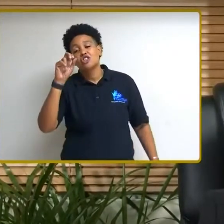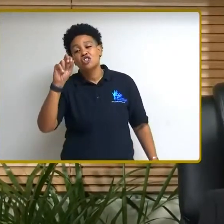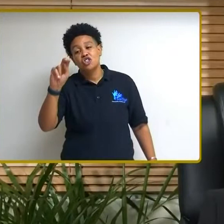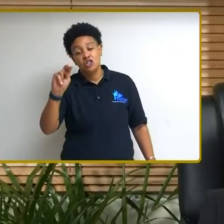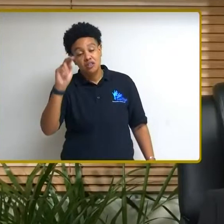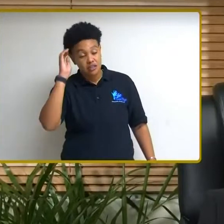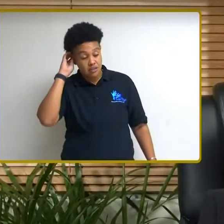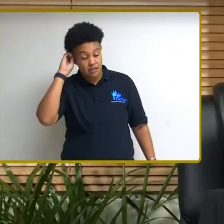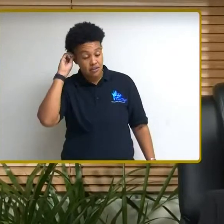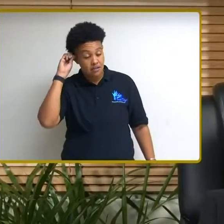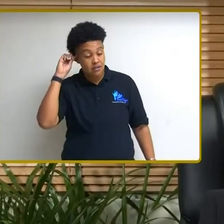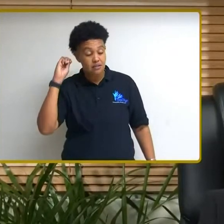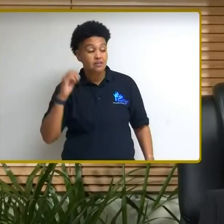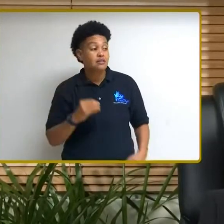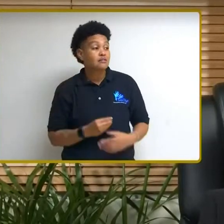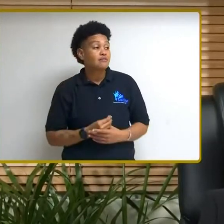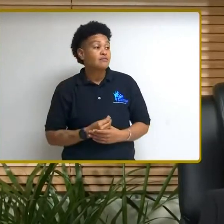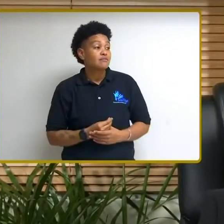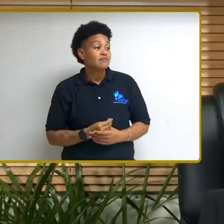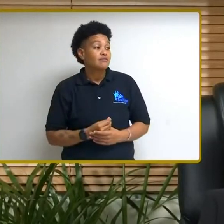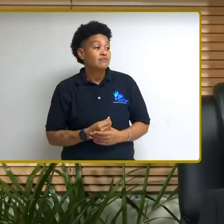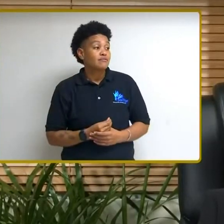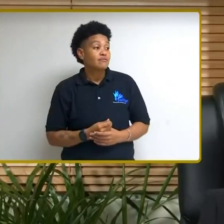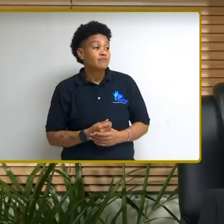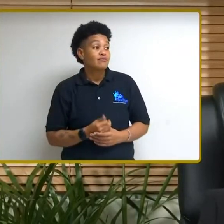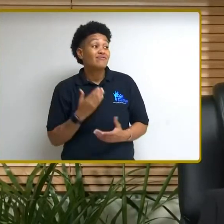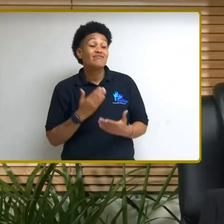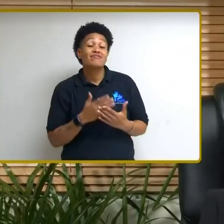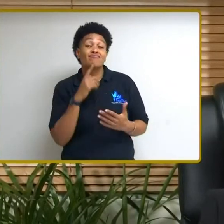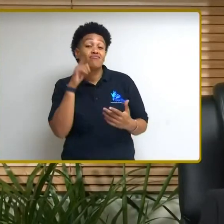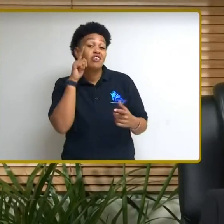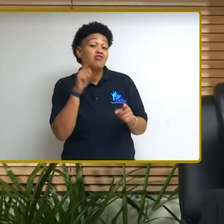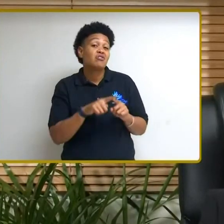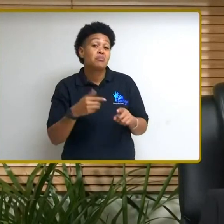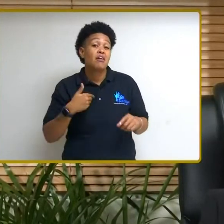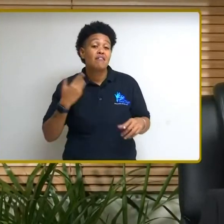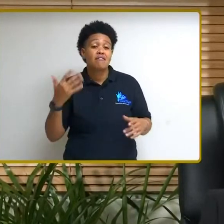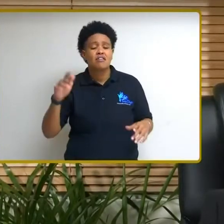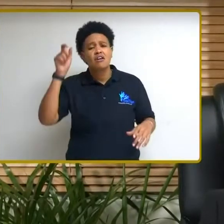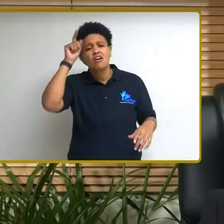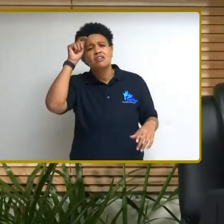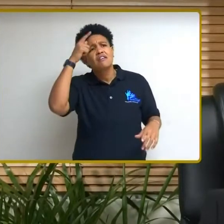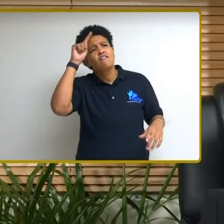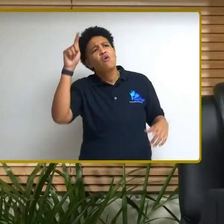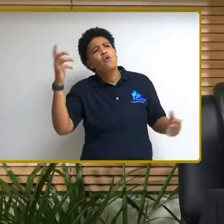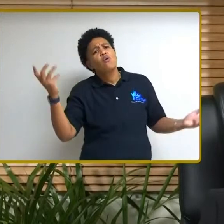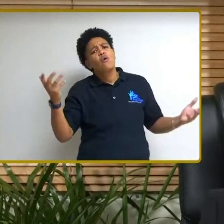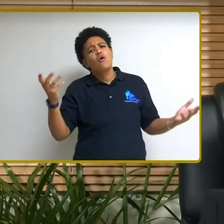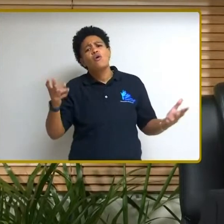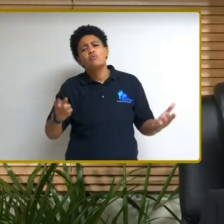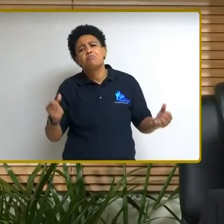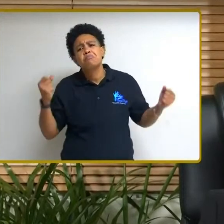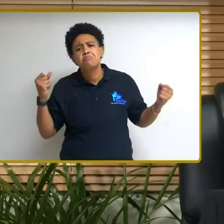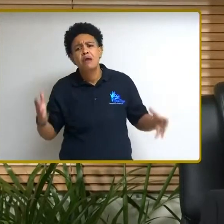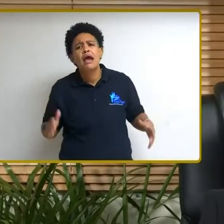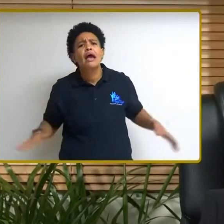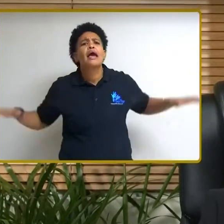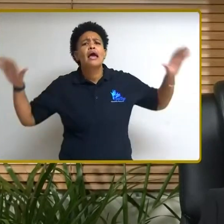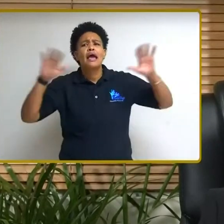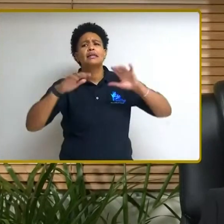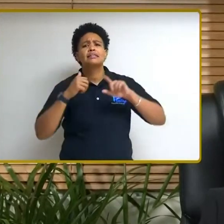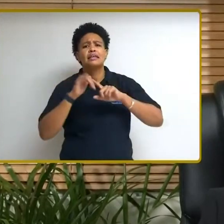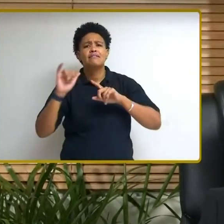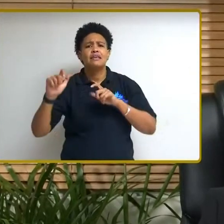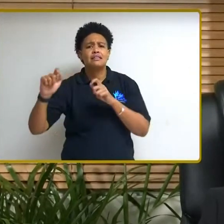there is an agreement, as I understand it, for a significant volumes of